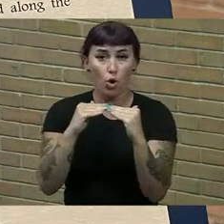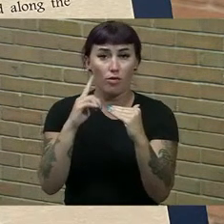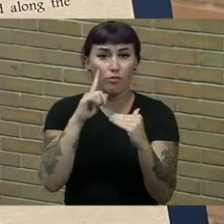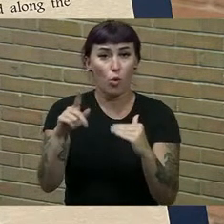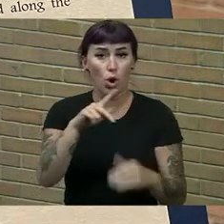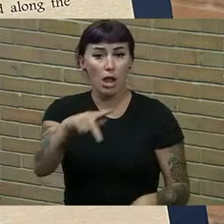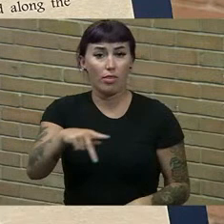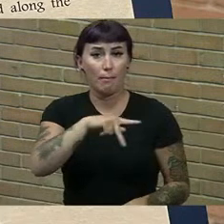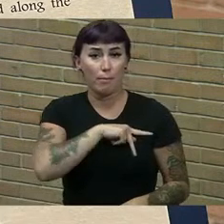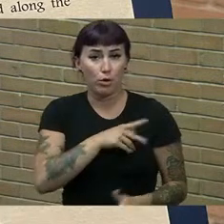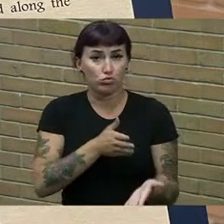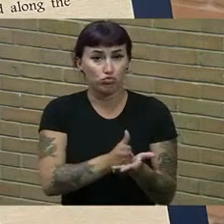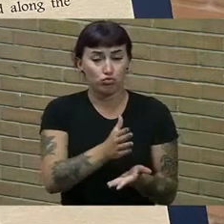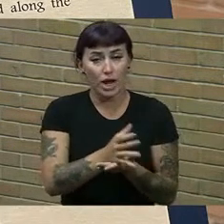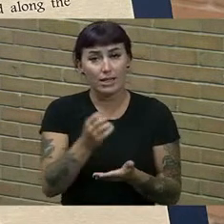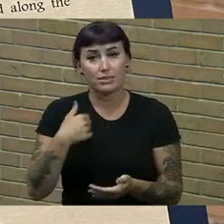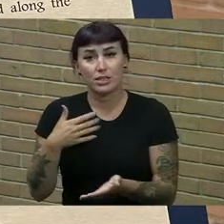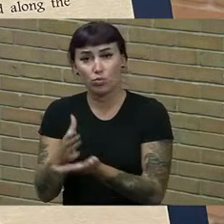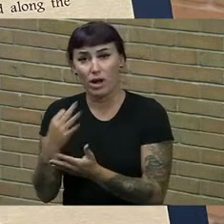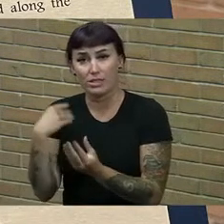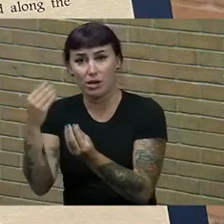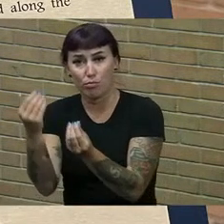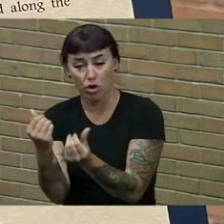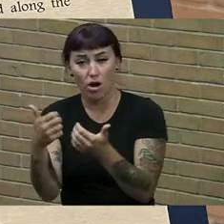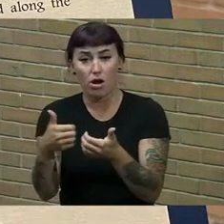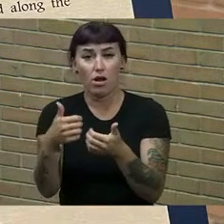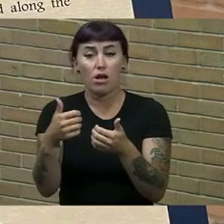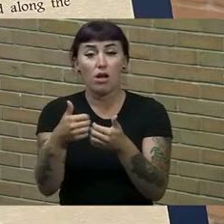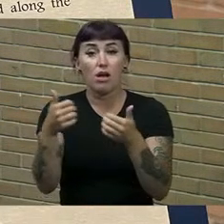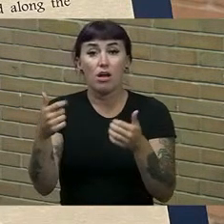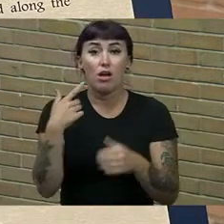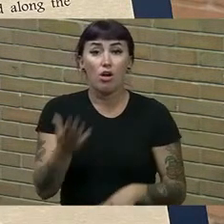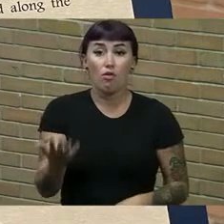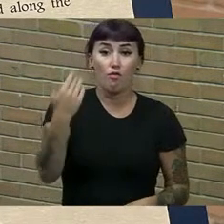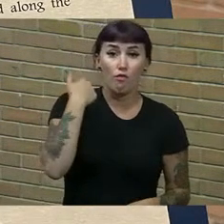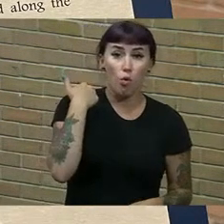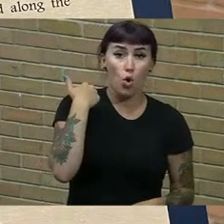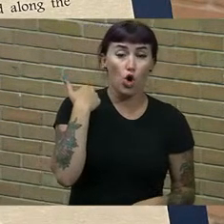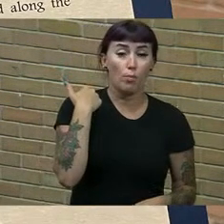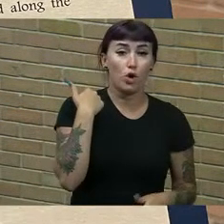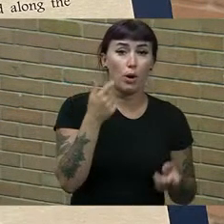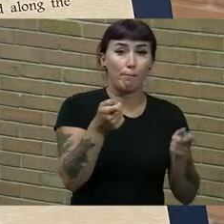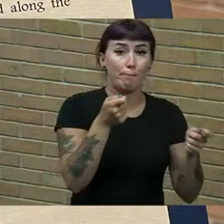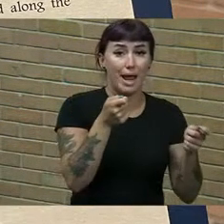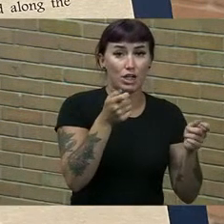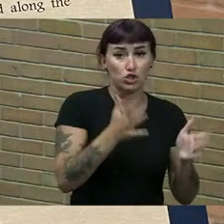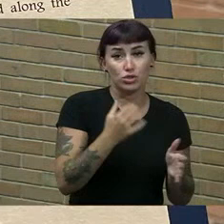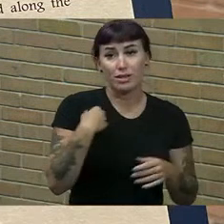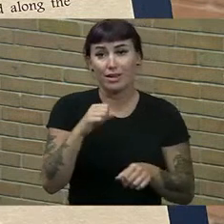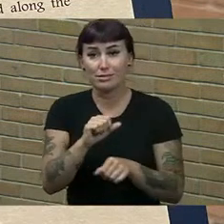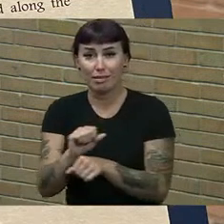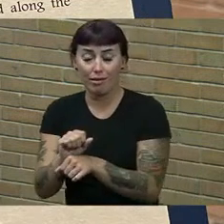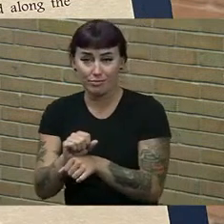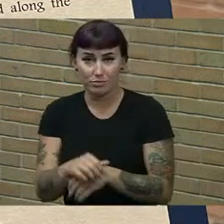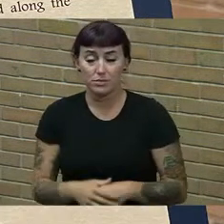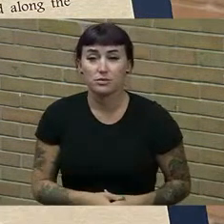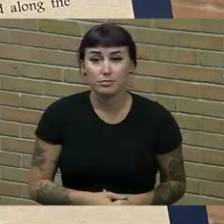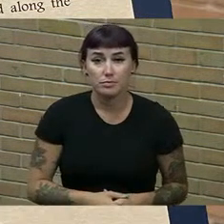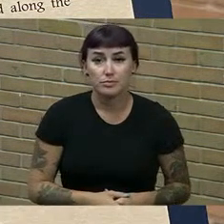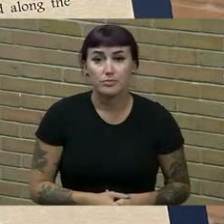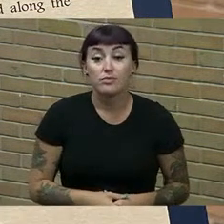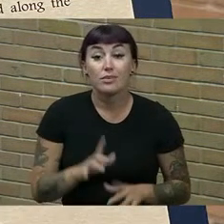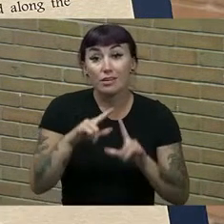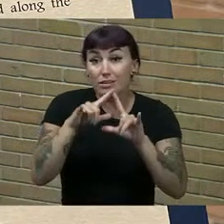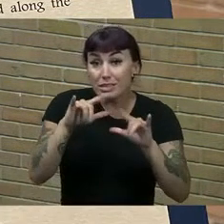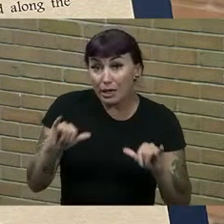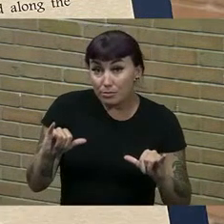personal rights and rights of property between former masters and slaves, end quote. But at the